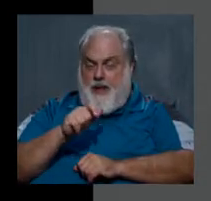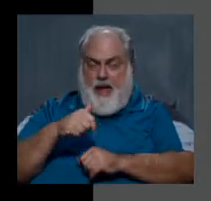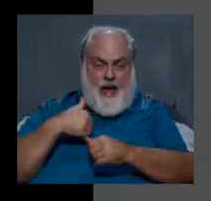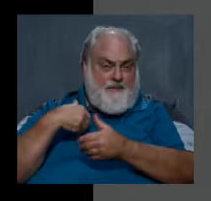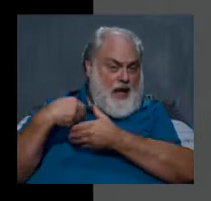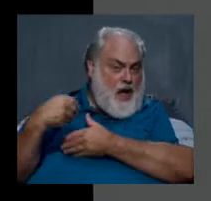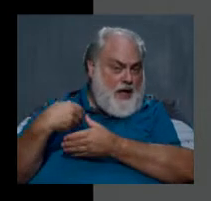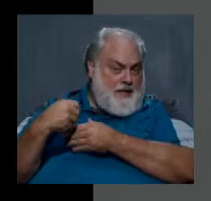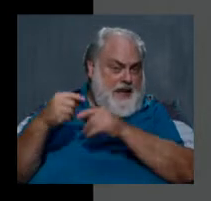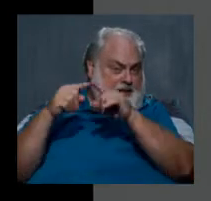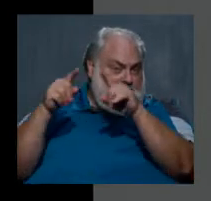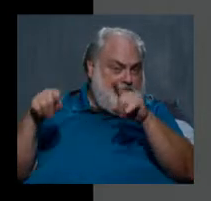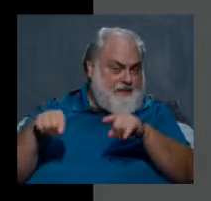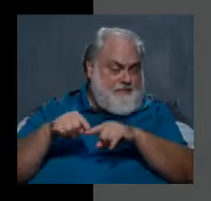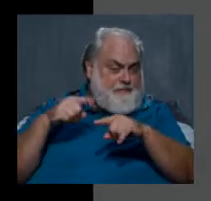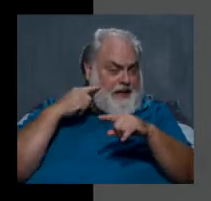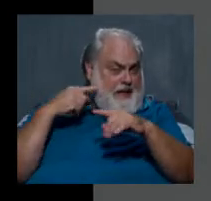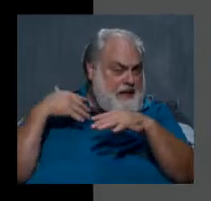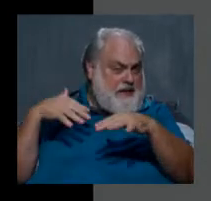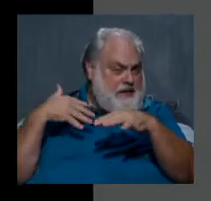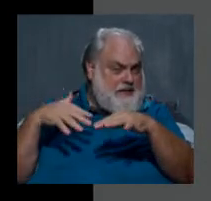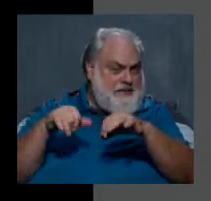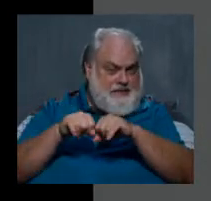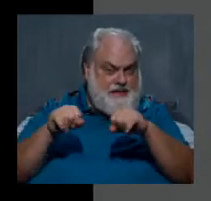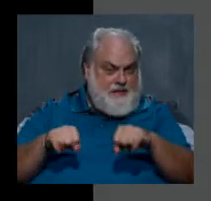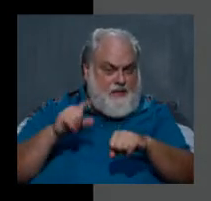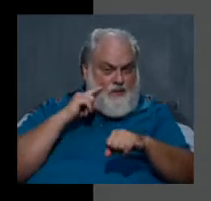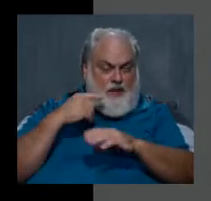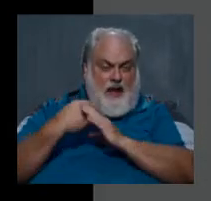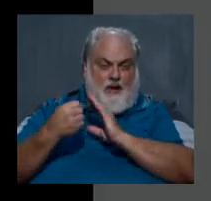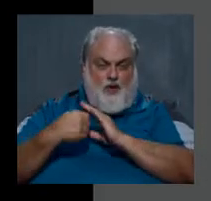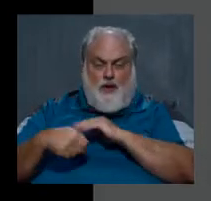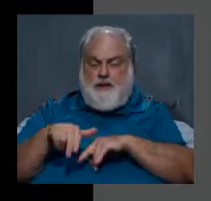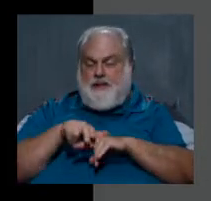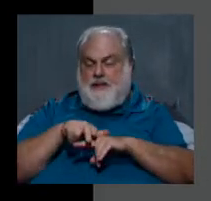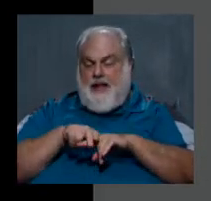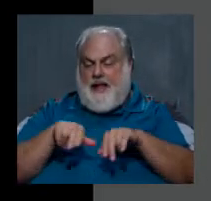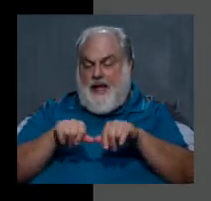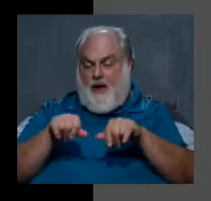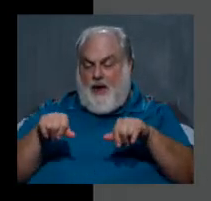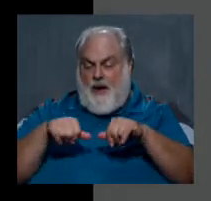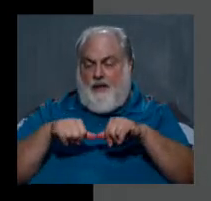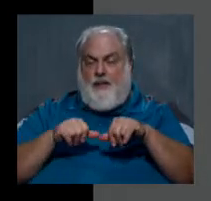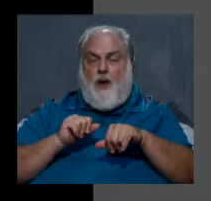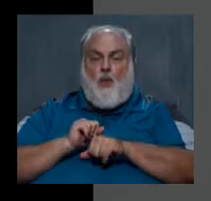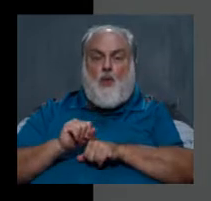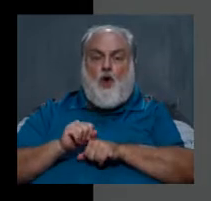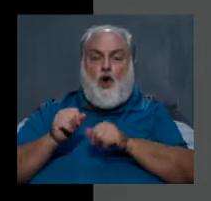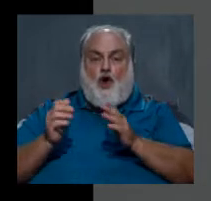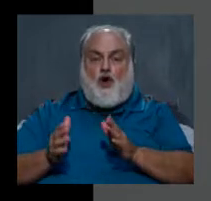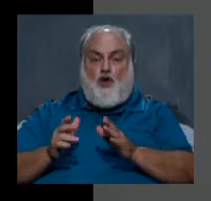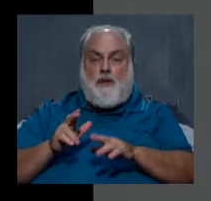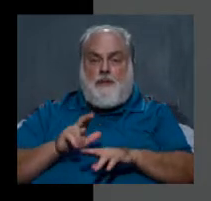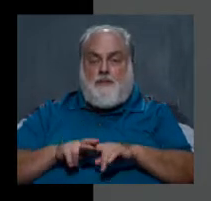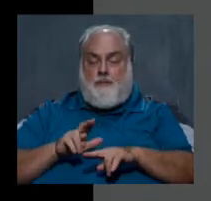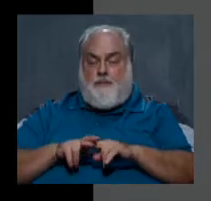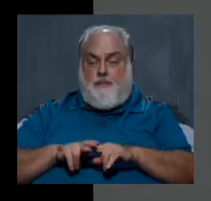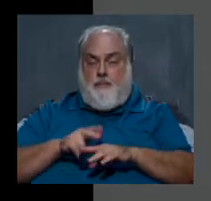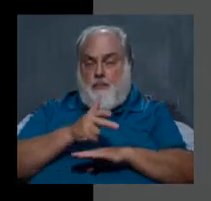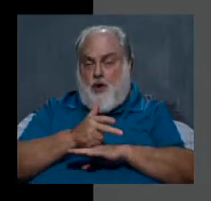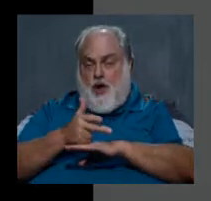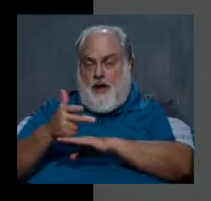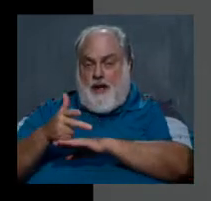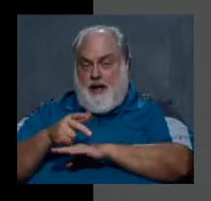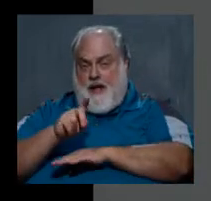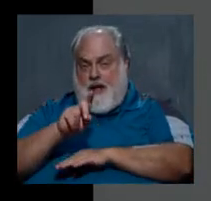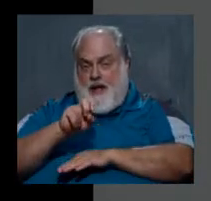or amplification for the outdoor seating deck area. The employees of the Fountain are to park in the Delta Trust parking lot. The